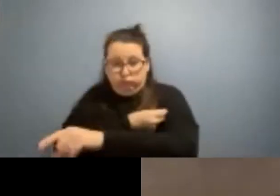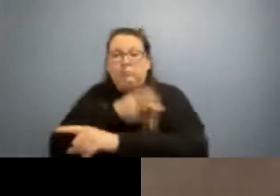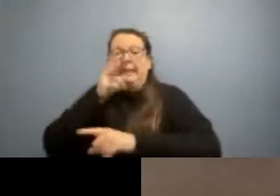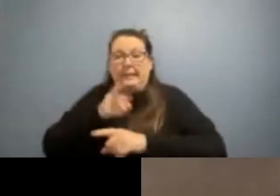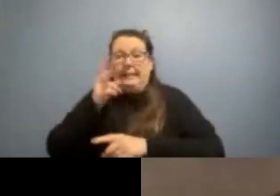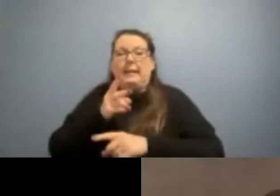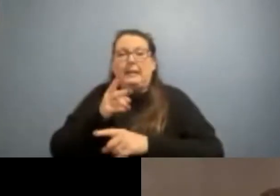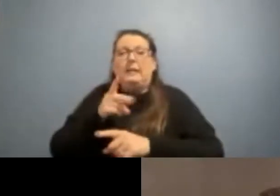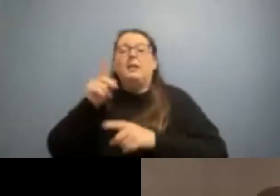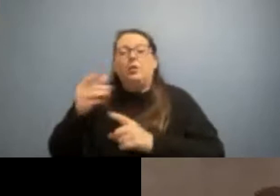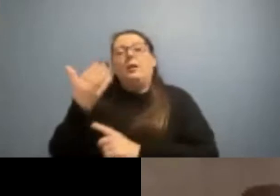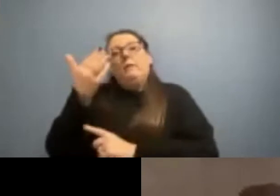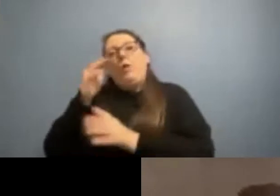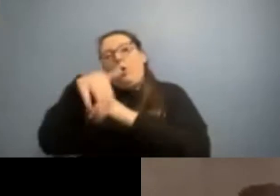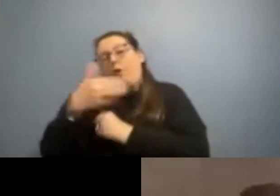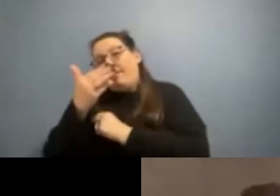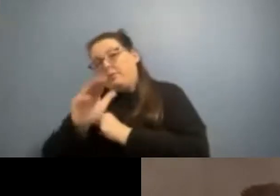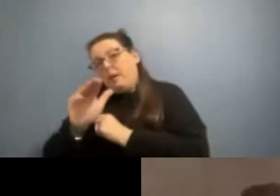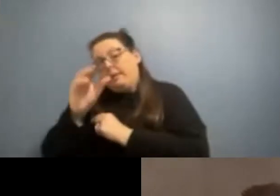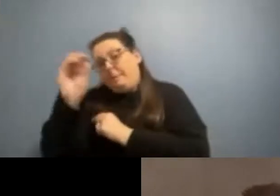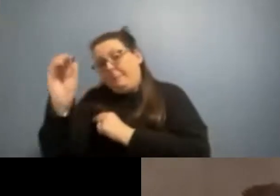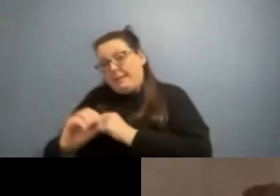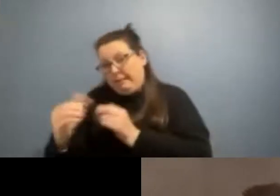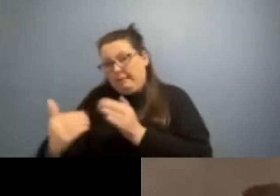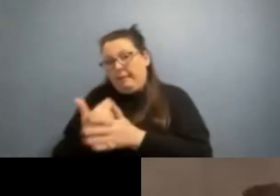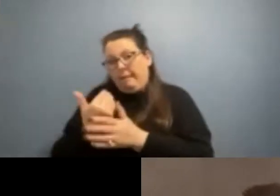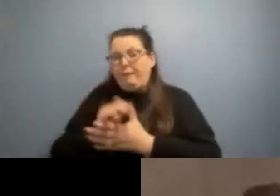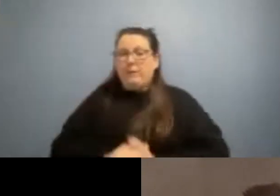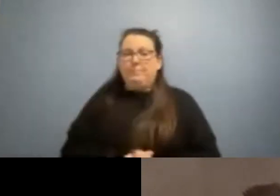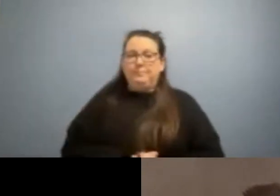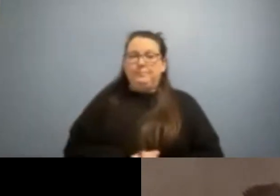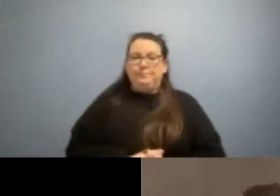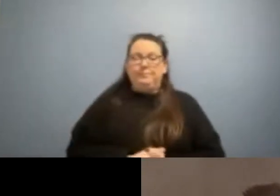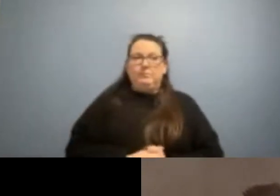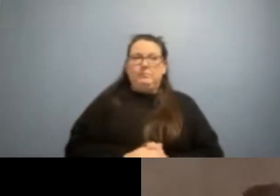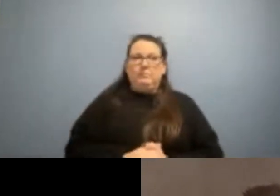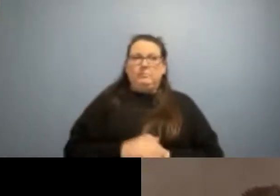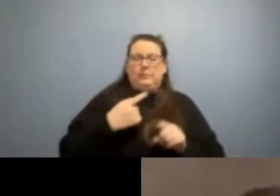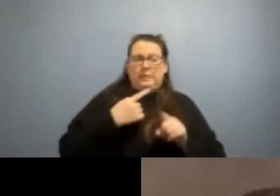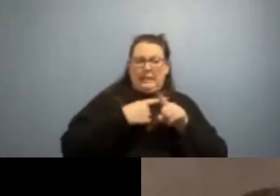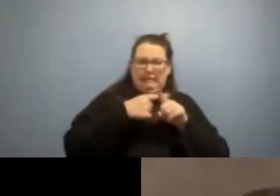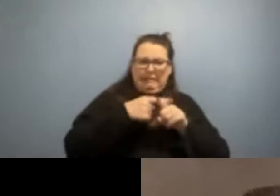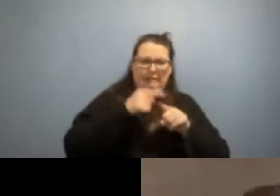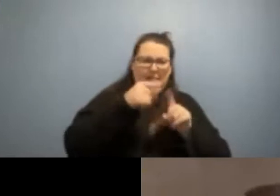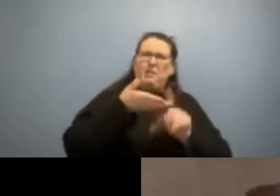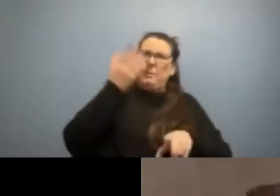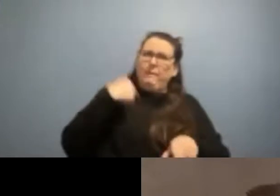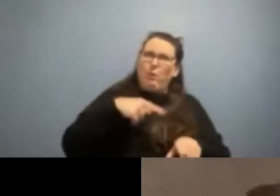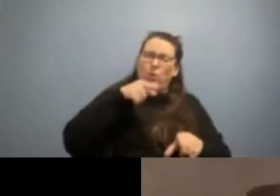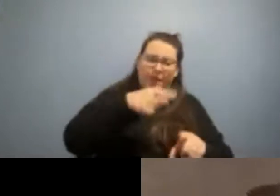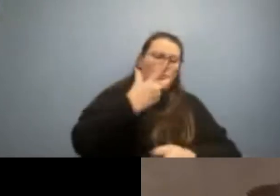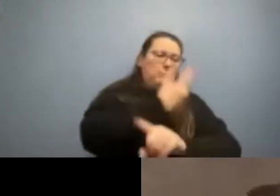and the vaccination schedules in UK, they initially gave it after 1 month. Studies show that the longer